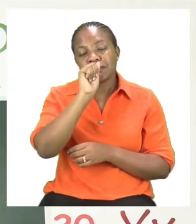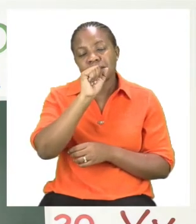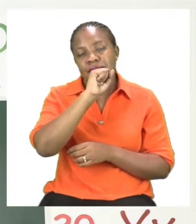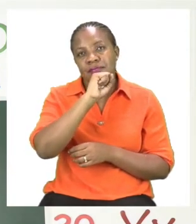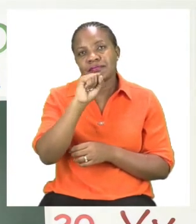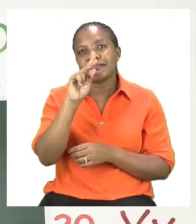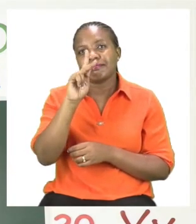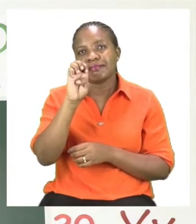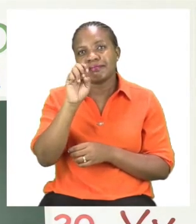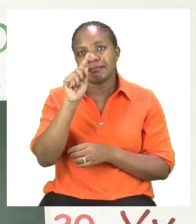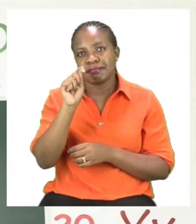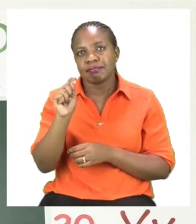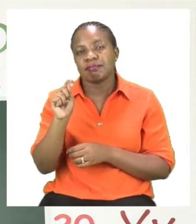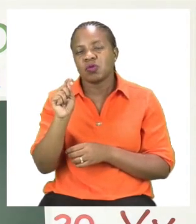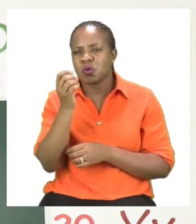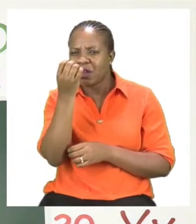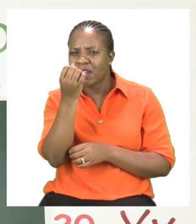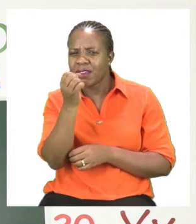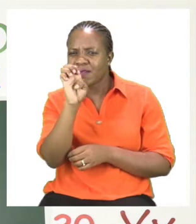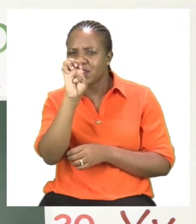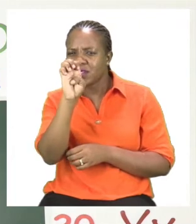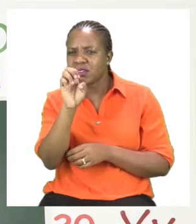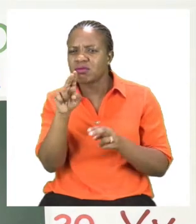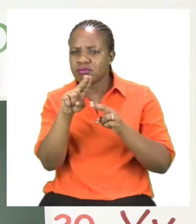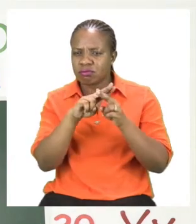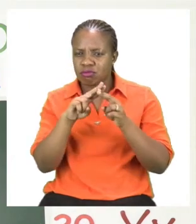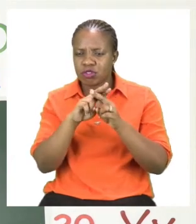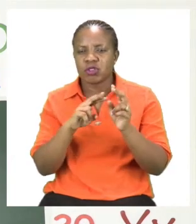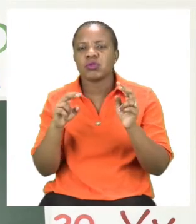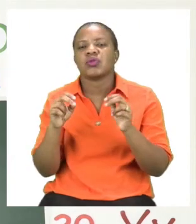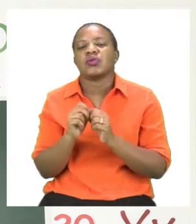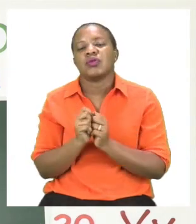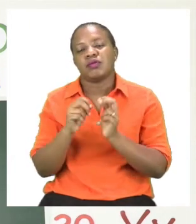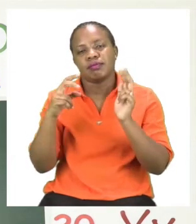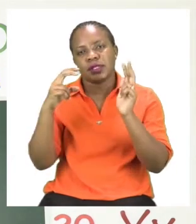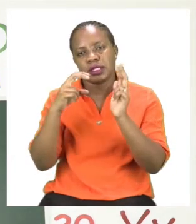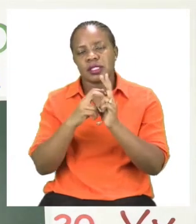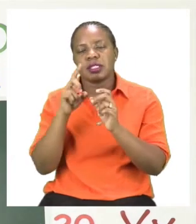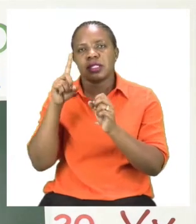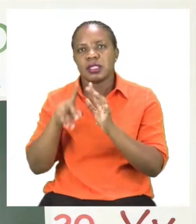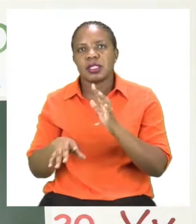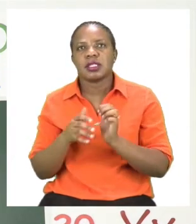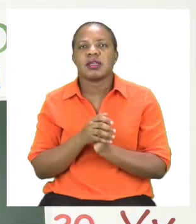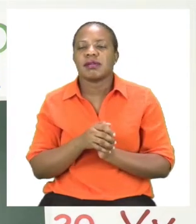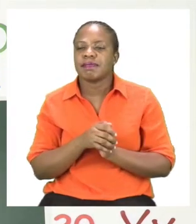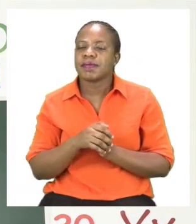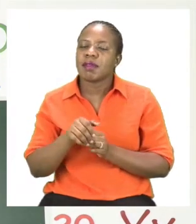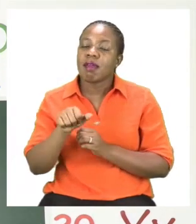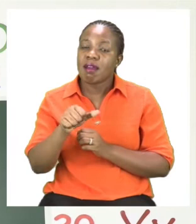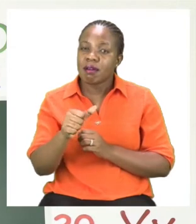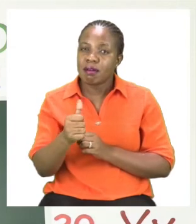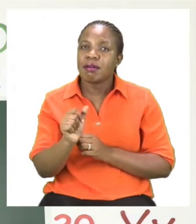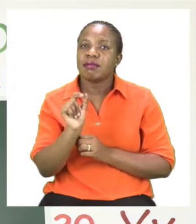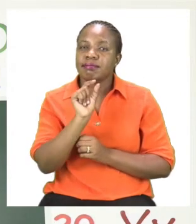egg? Now you are going to finish this by yourselves. And remember, the pictures and the words are